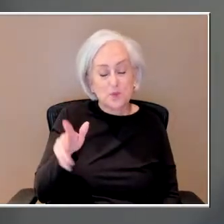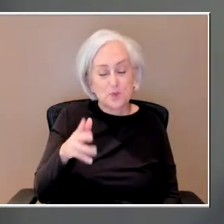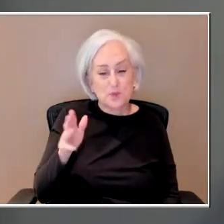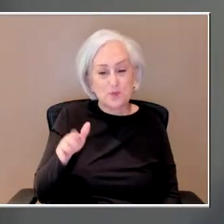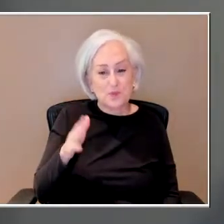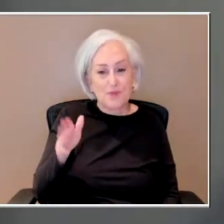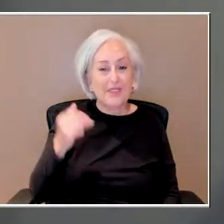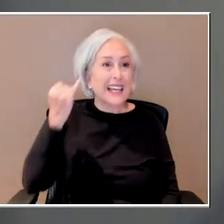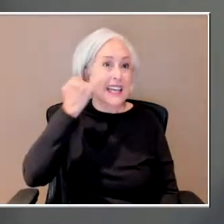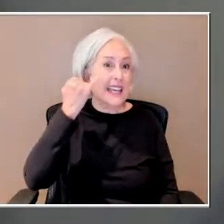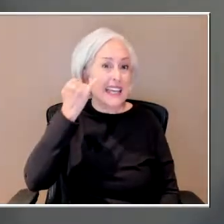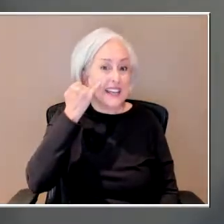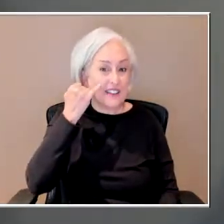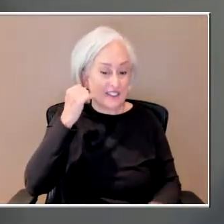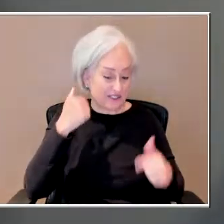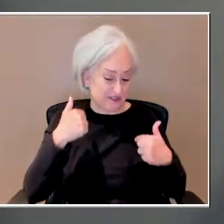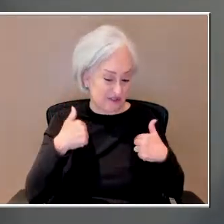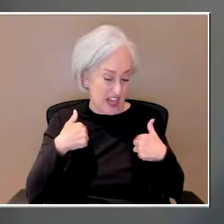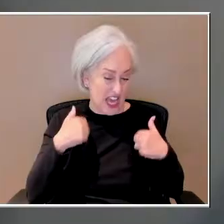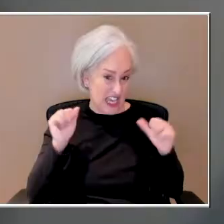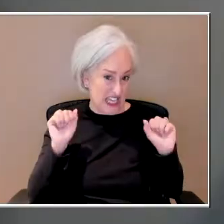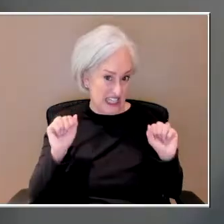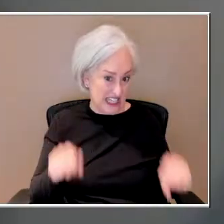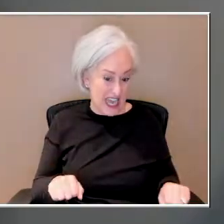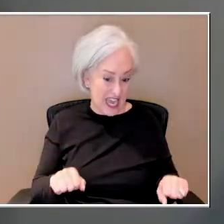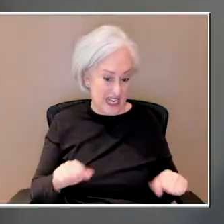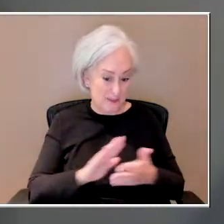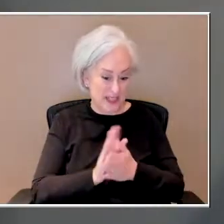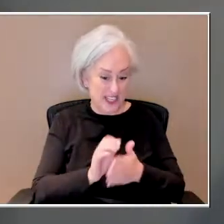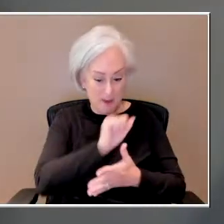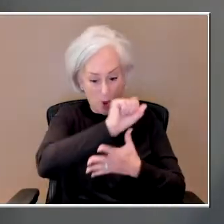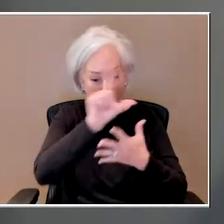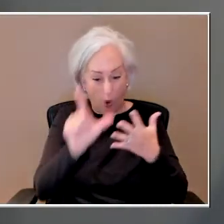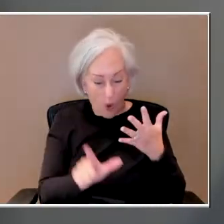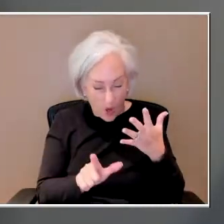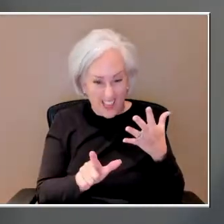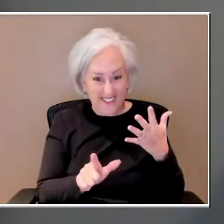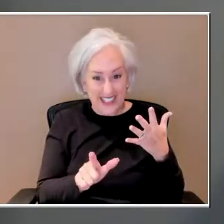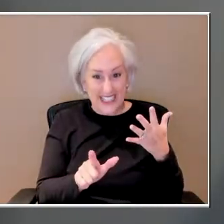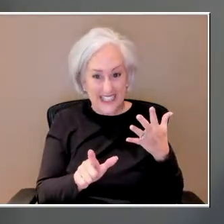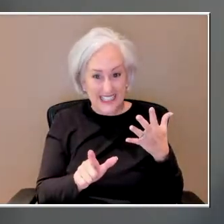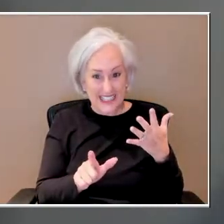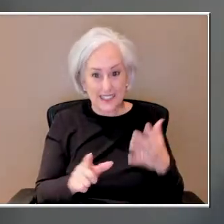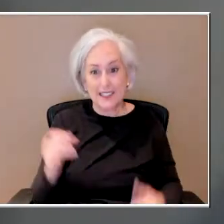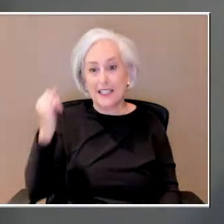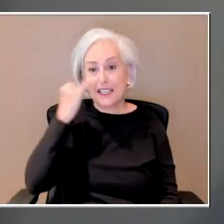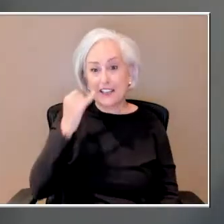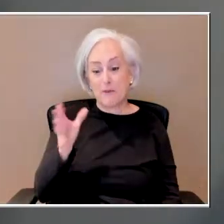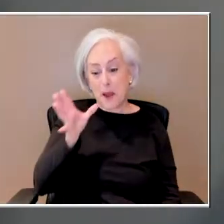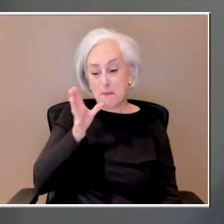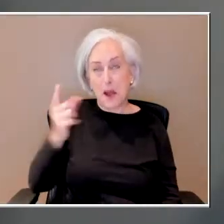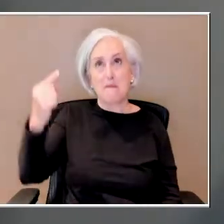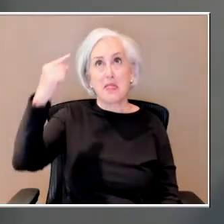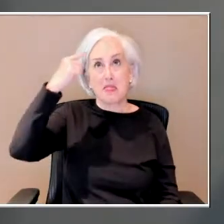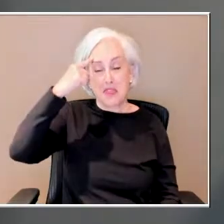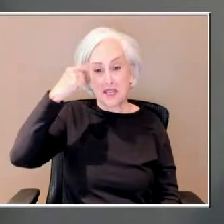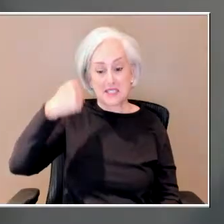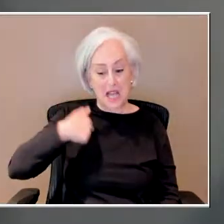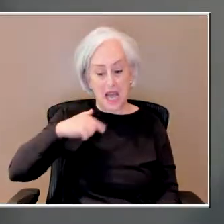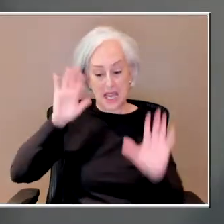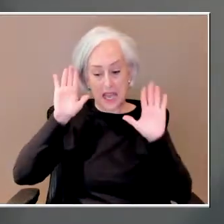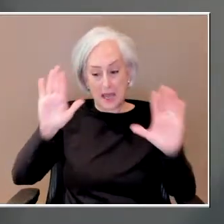if I can be everything, if my mom thinks I'm great